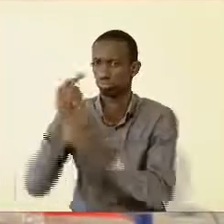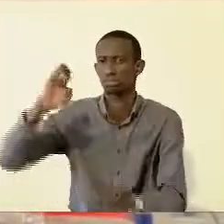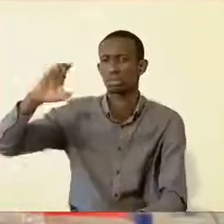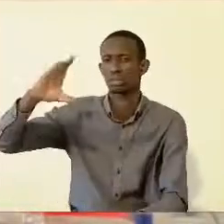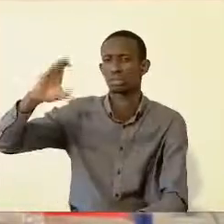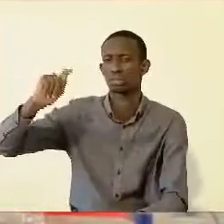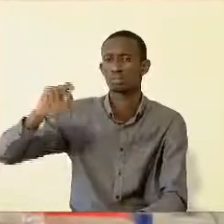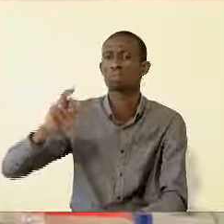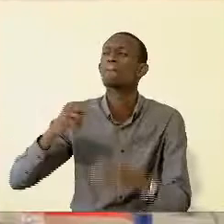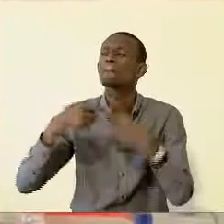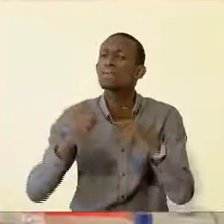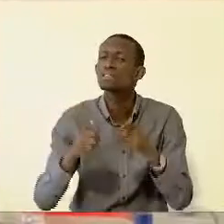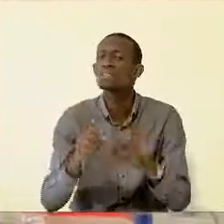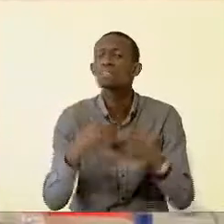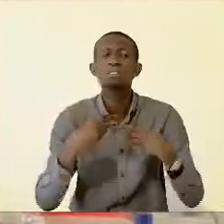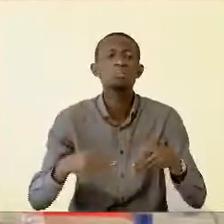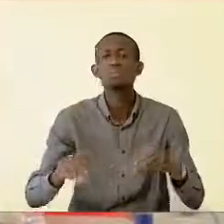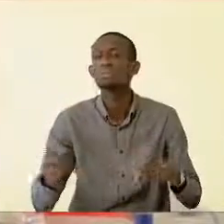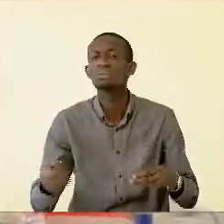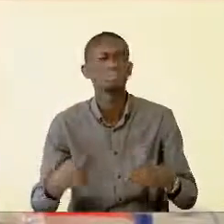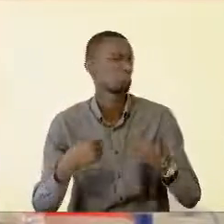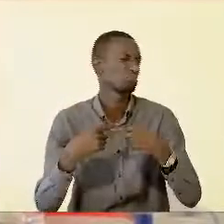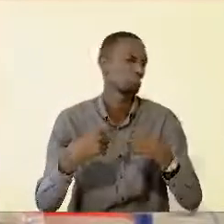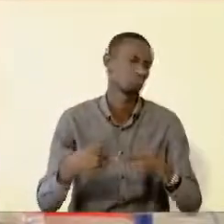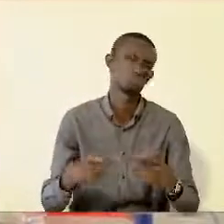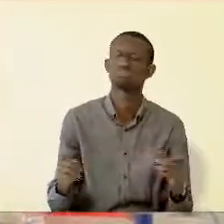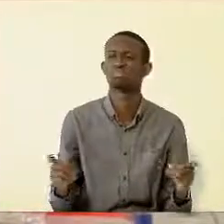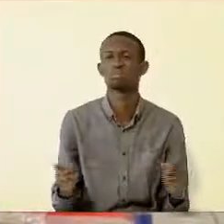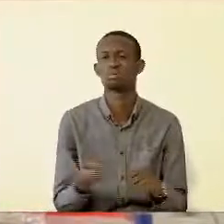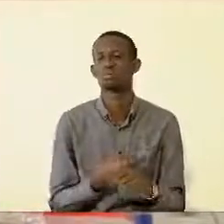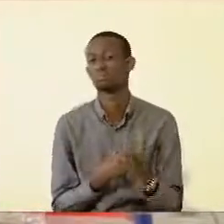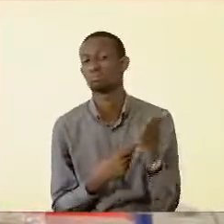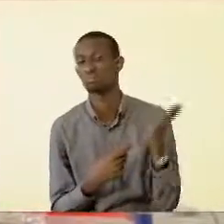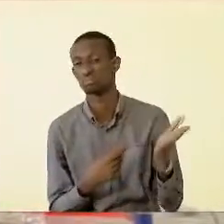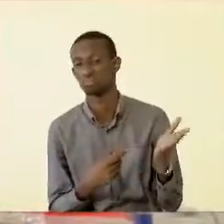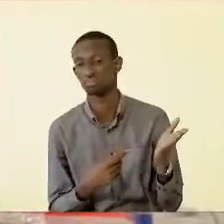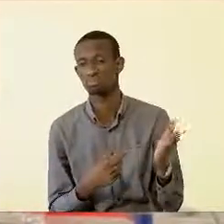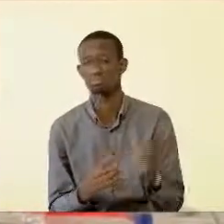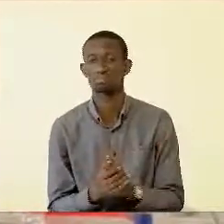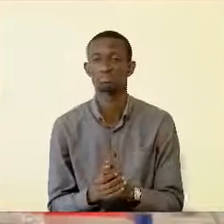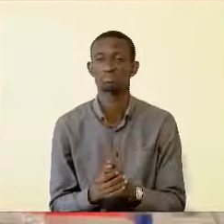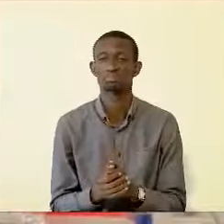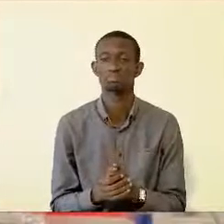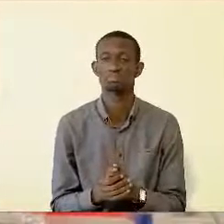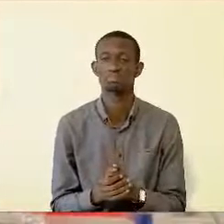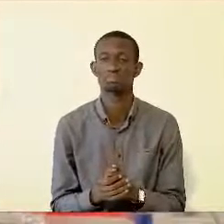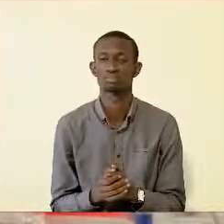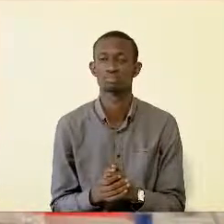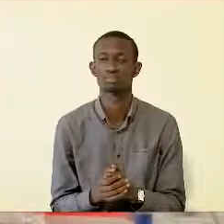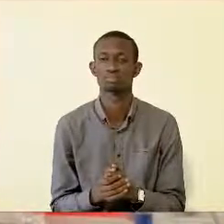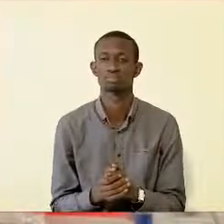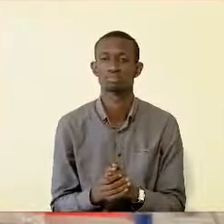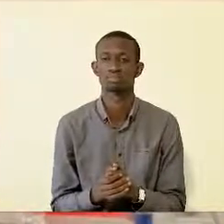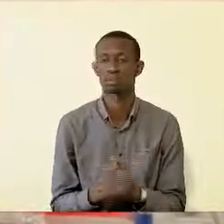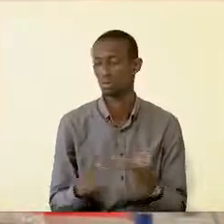other properties, they are totally different from the properties we have of these other elements of